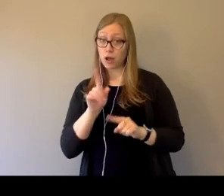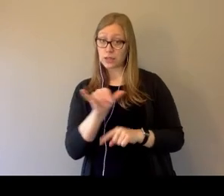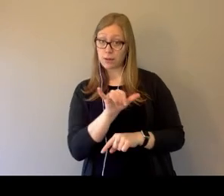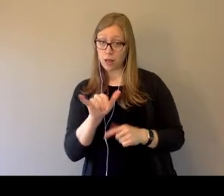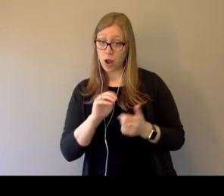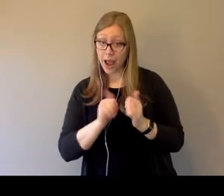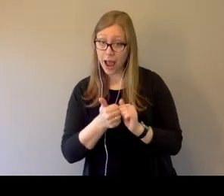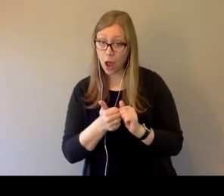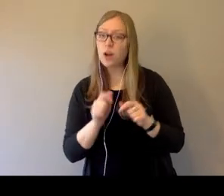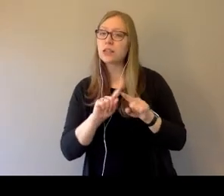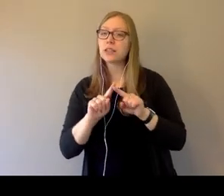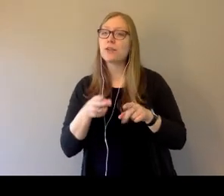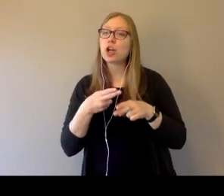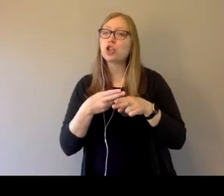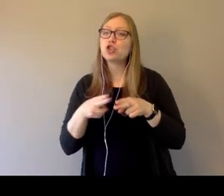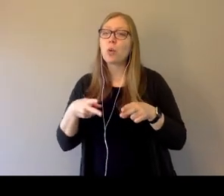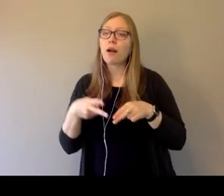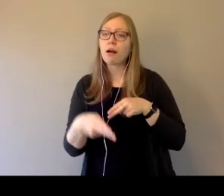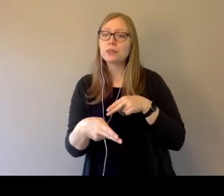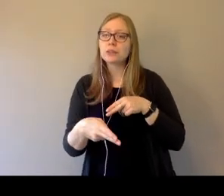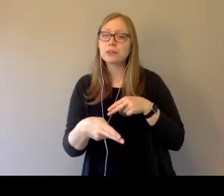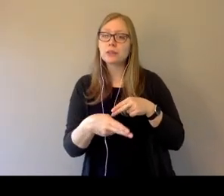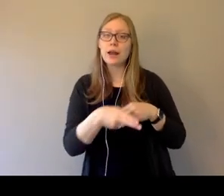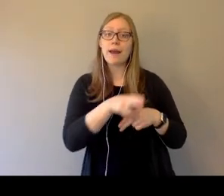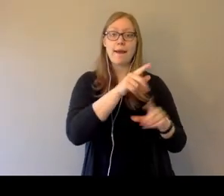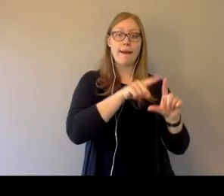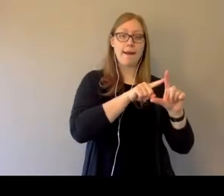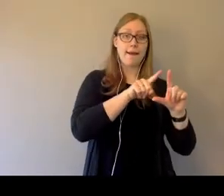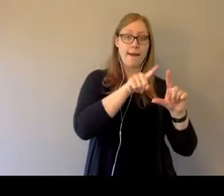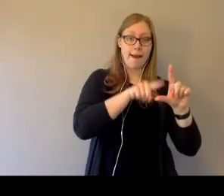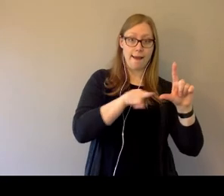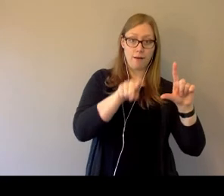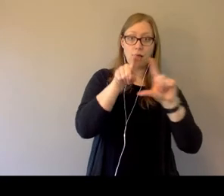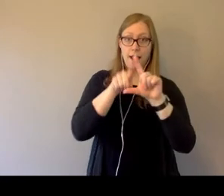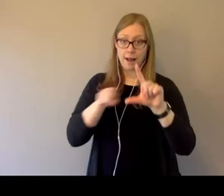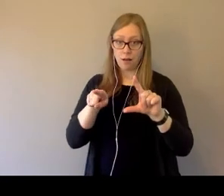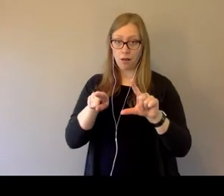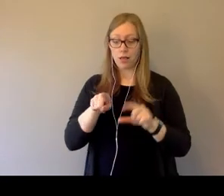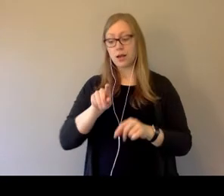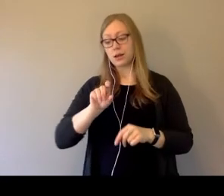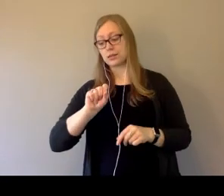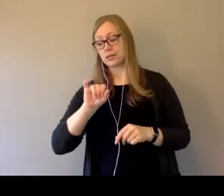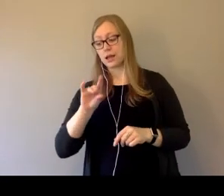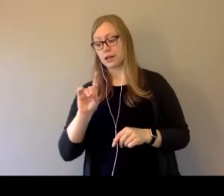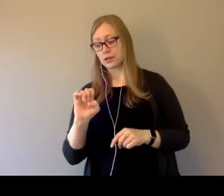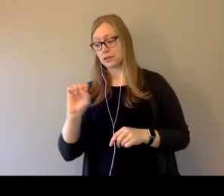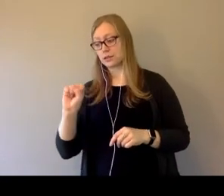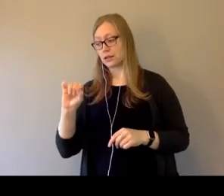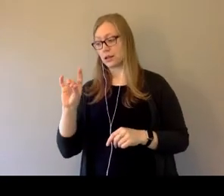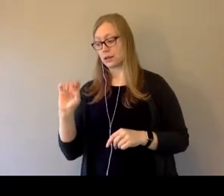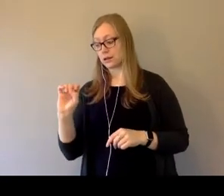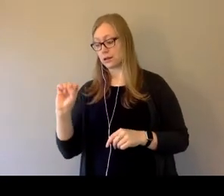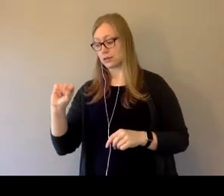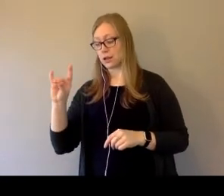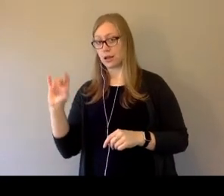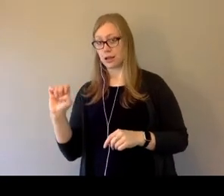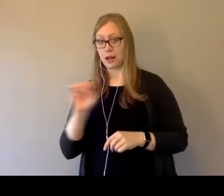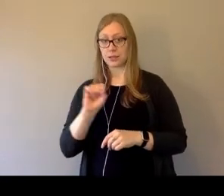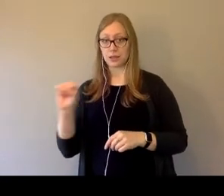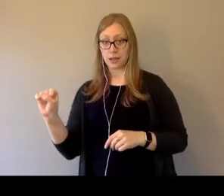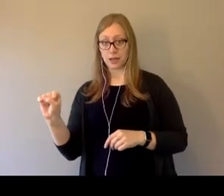have a side-side-side similarity shortcut, just like we had one for congruent triangles. So there is